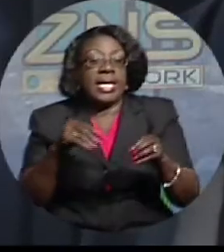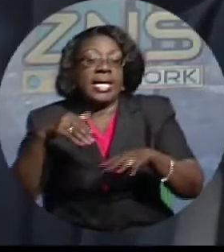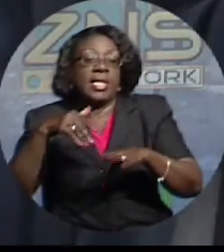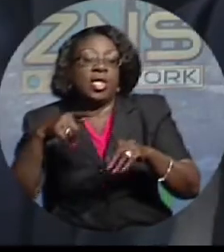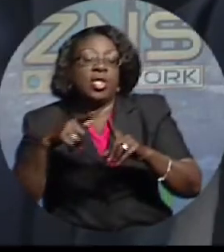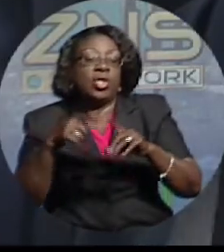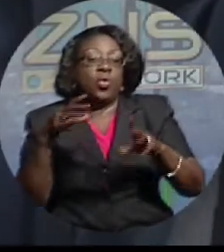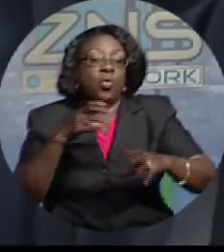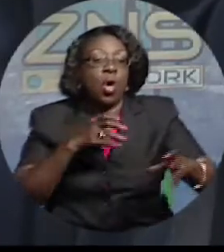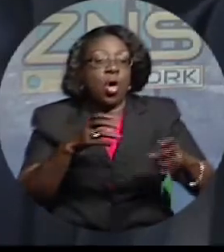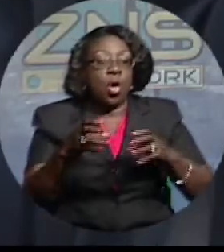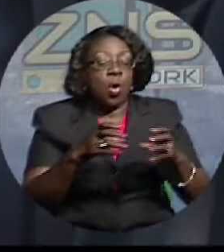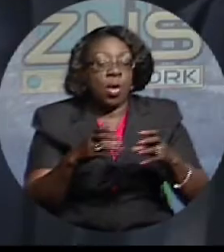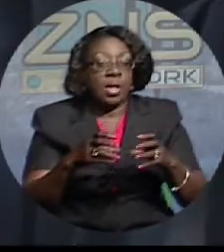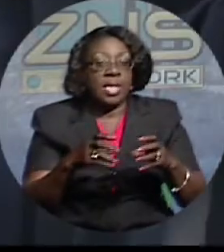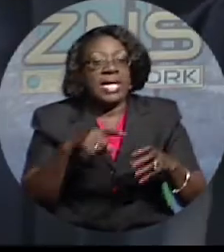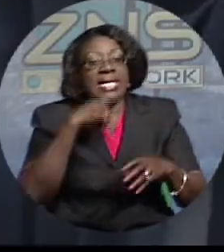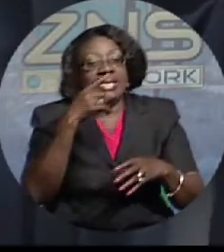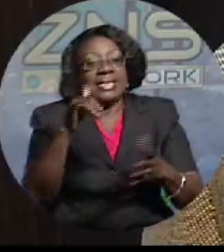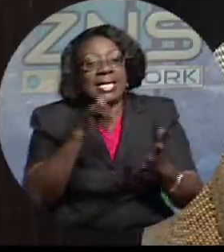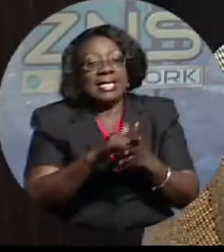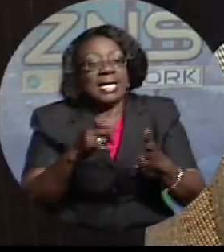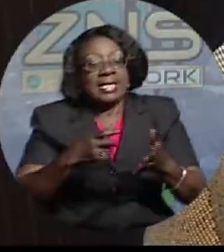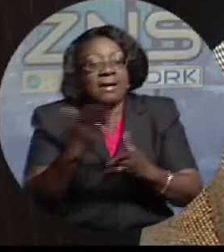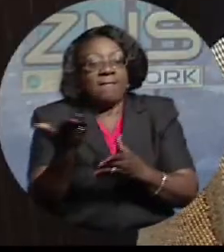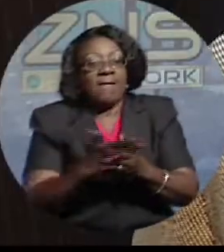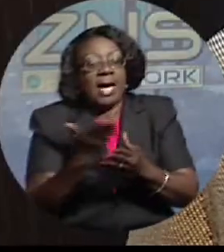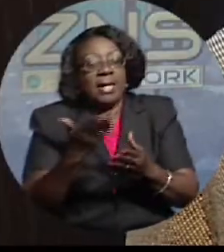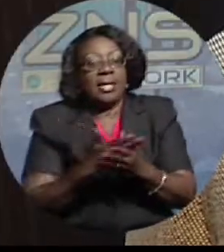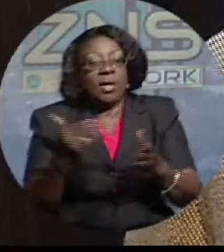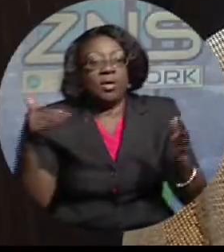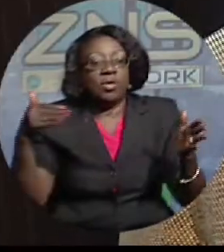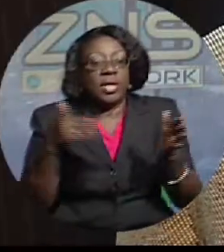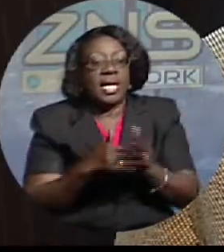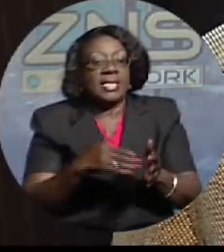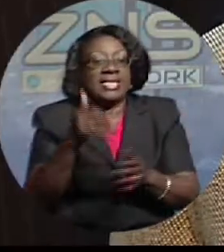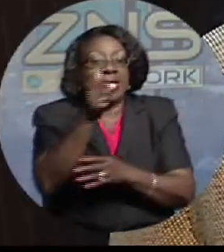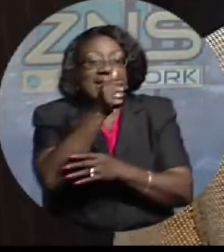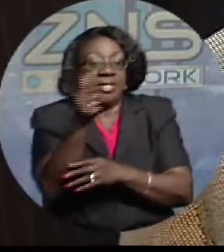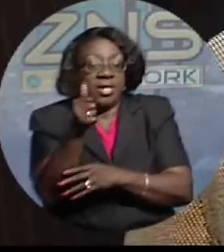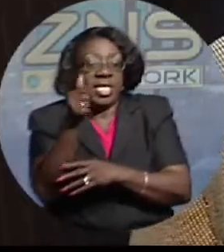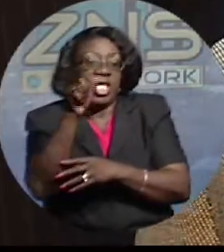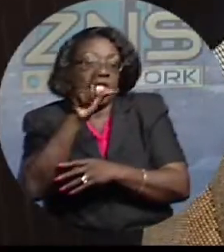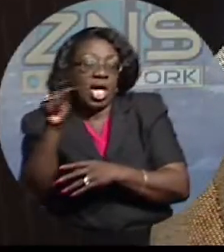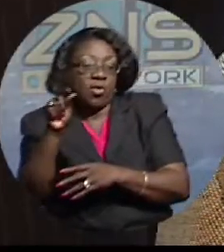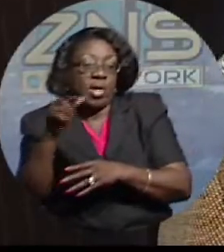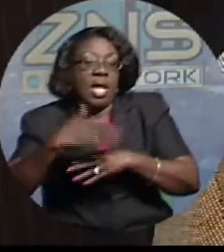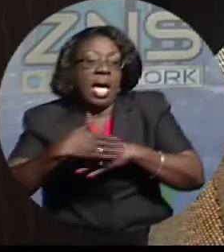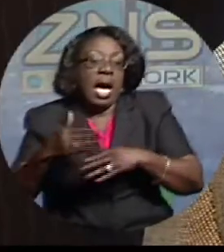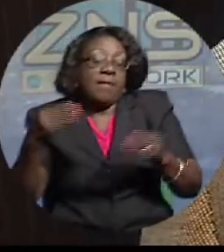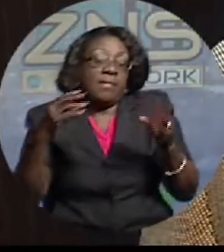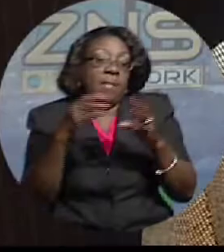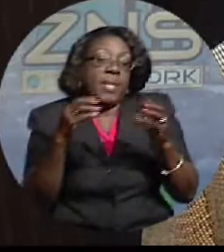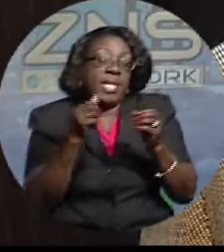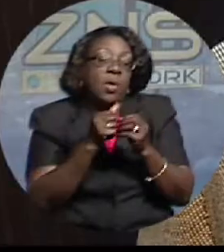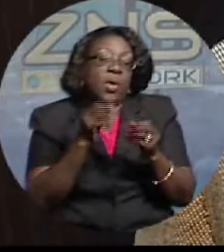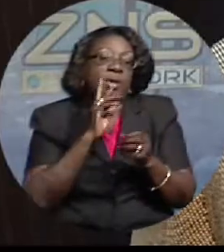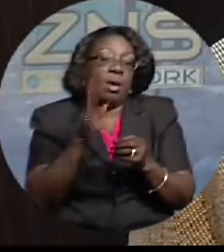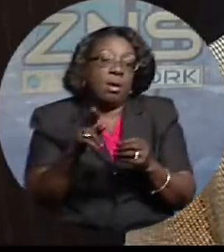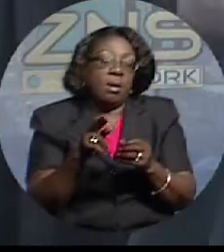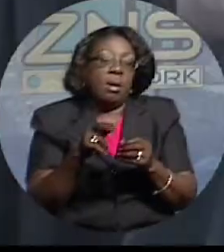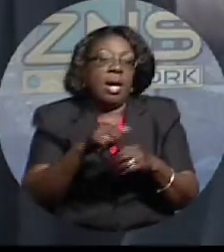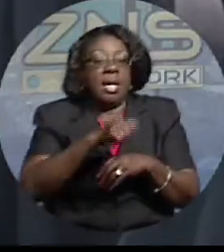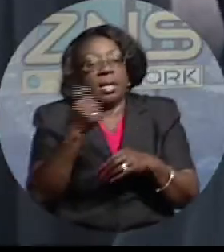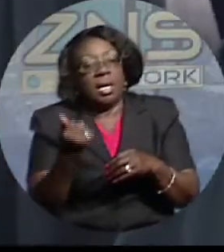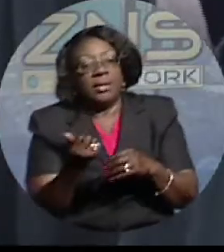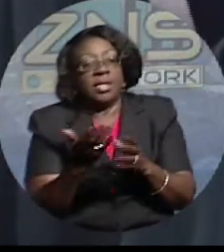Spokesman Attorney Mura DeSeal says they filed a lawsuit against the Attorney General after meeting with her and other relevant